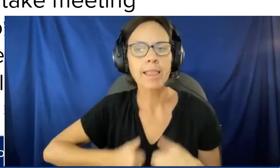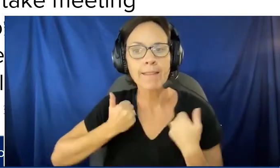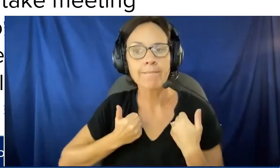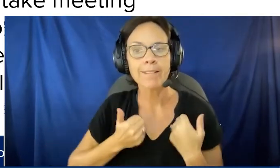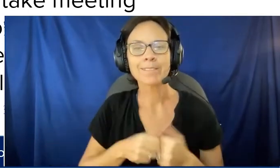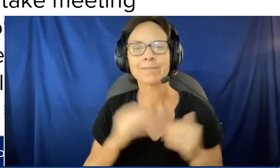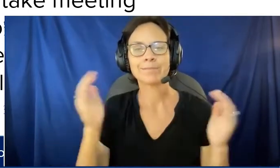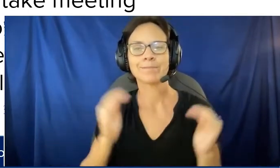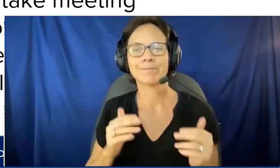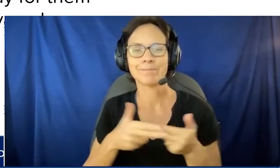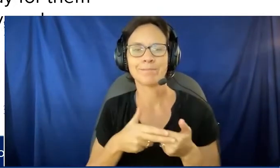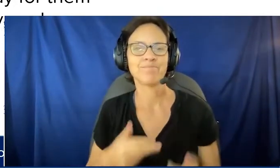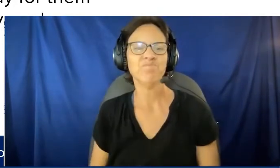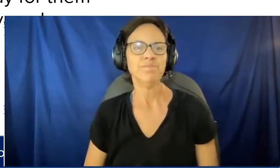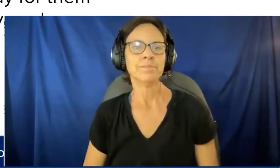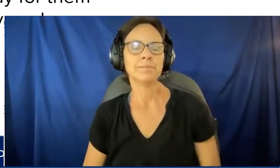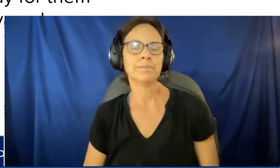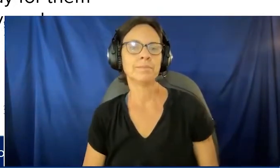Next.